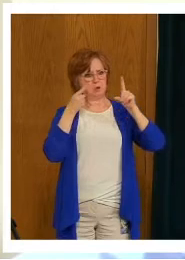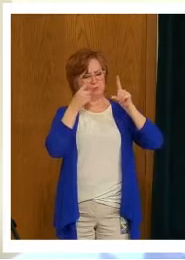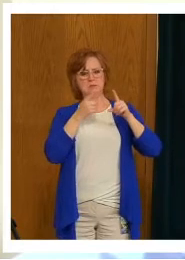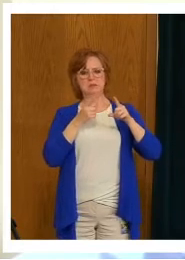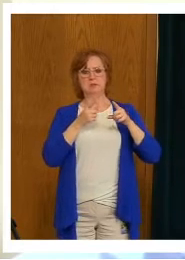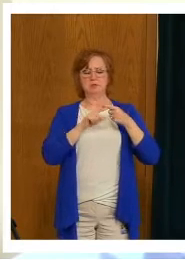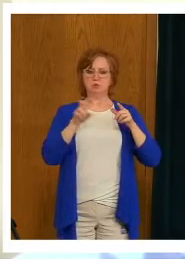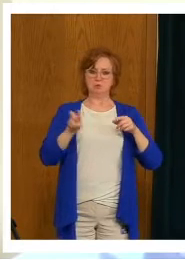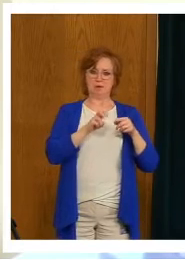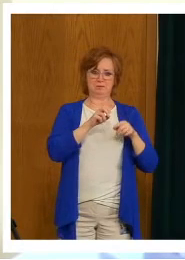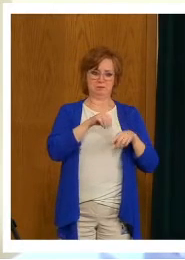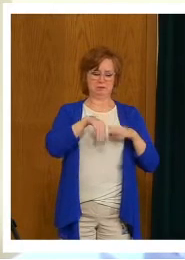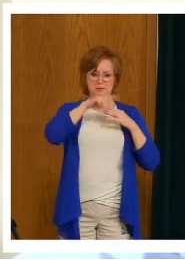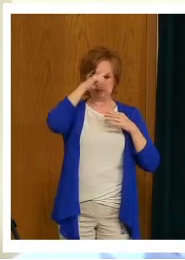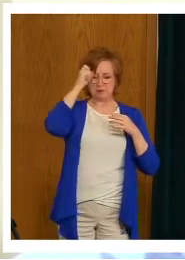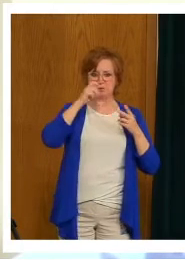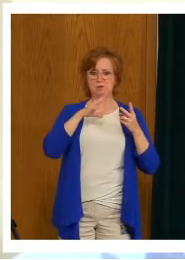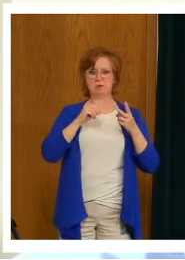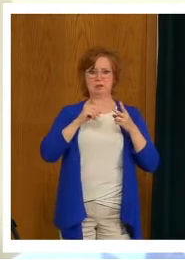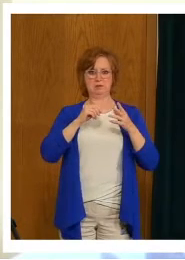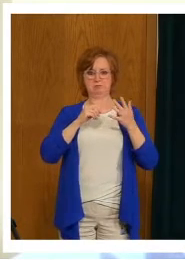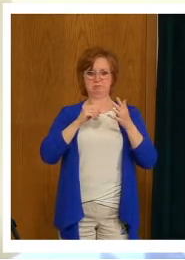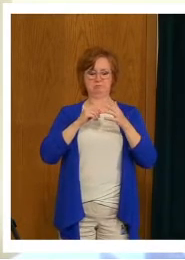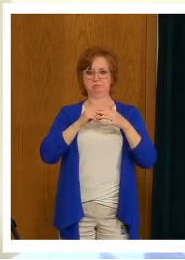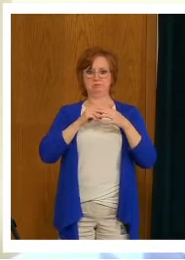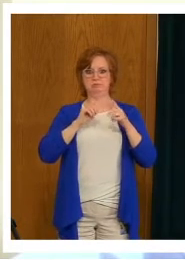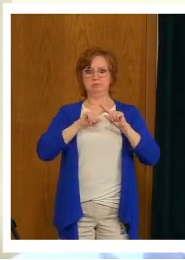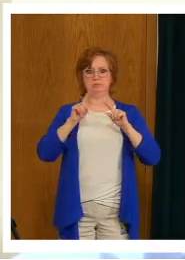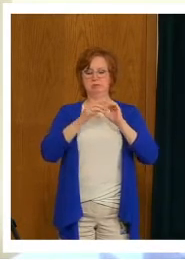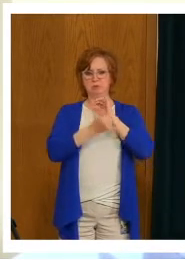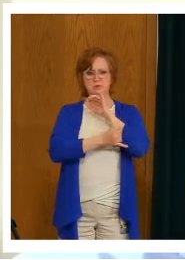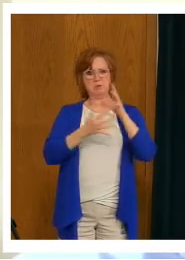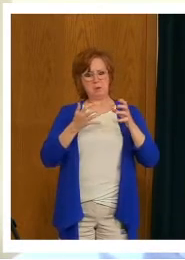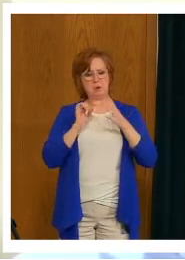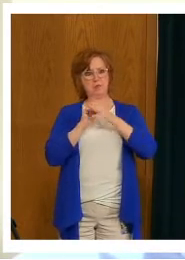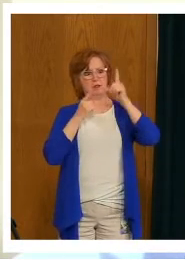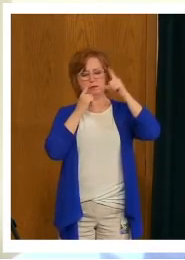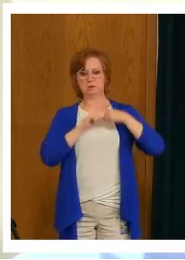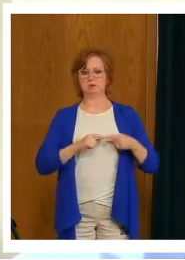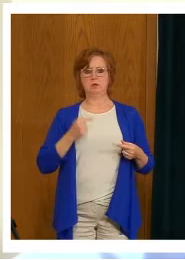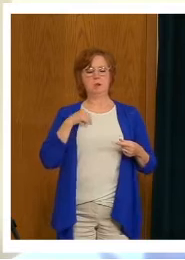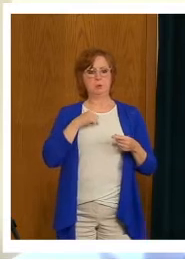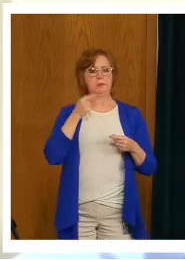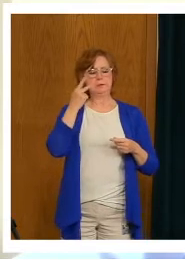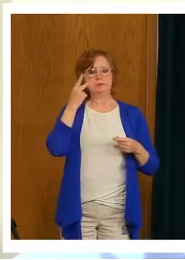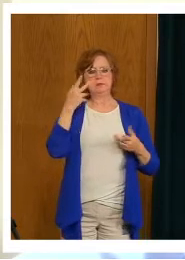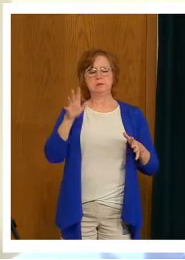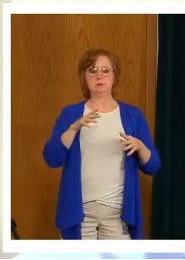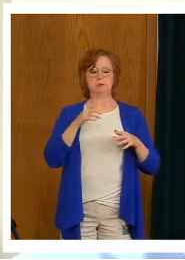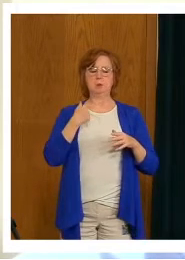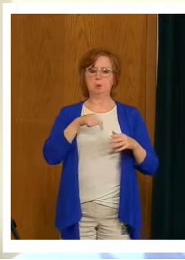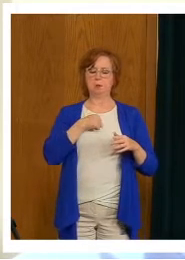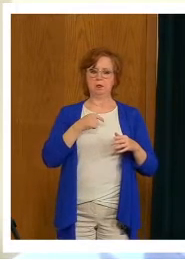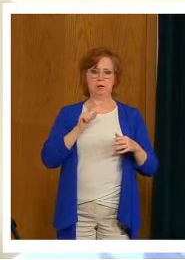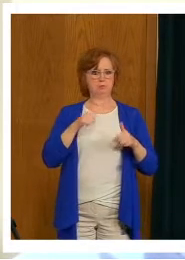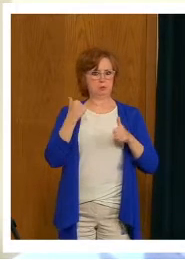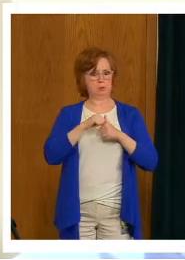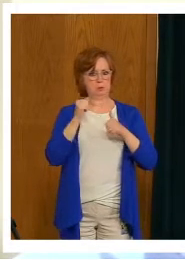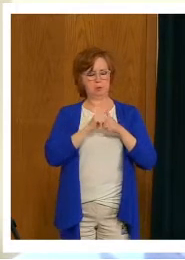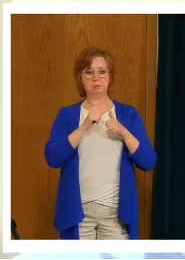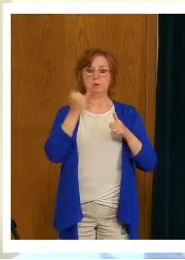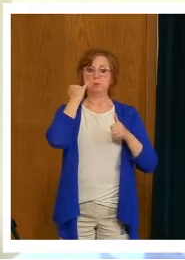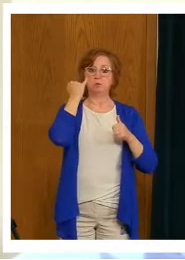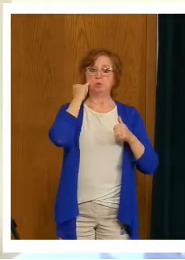and I've always said this, we only have to look at the international news how fortunate we are in Canada to